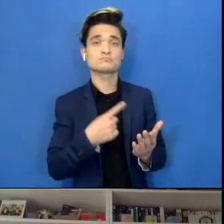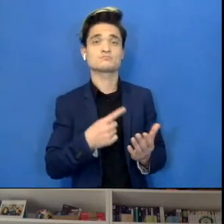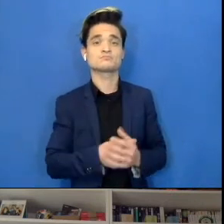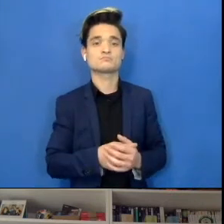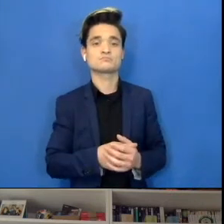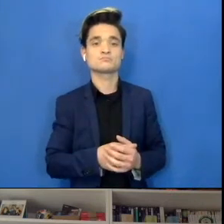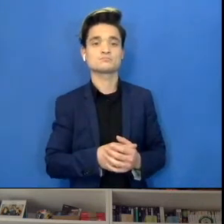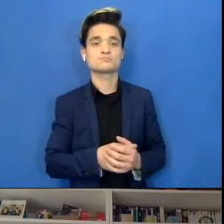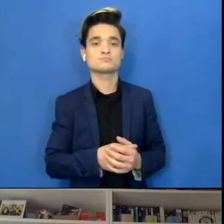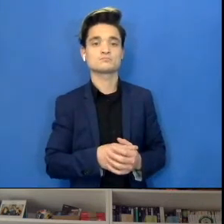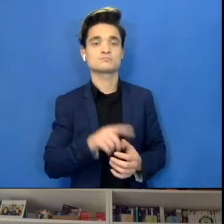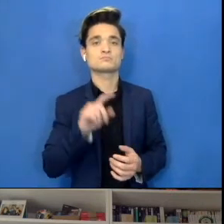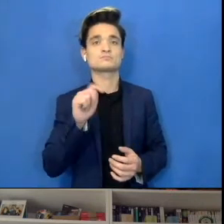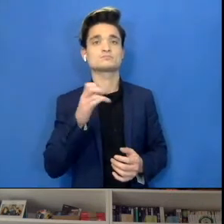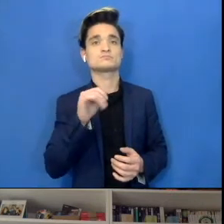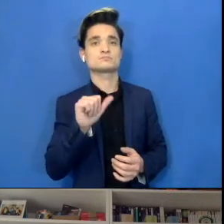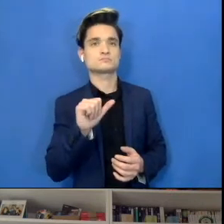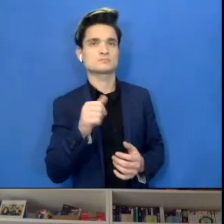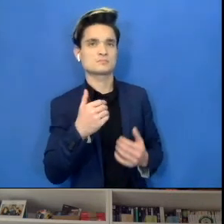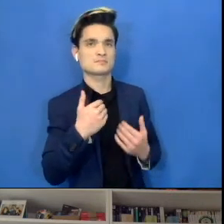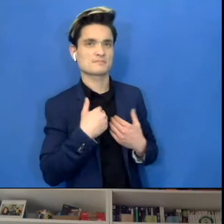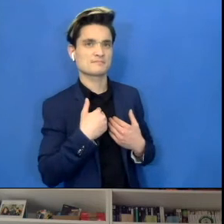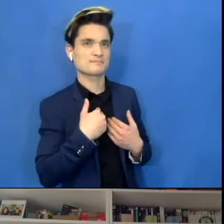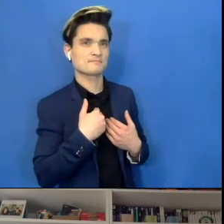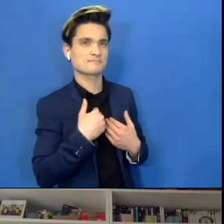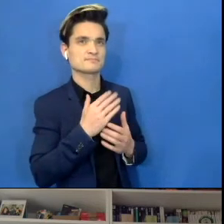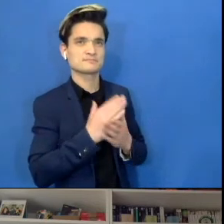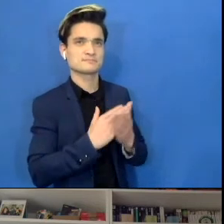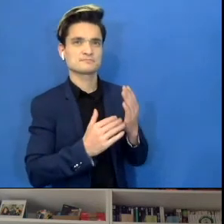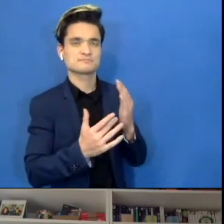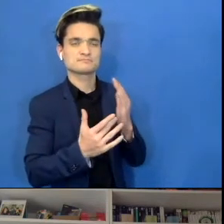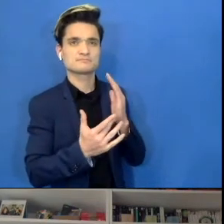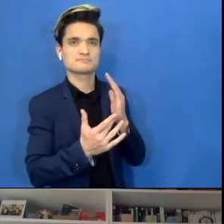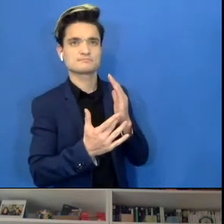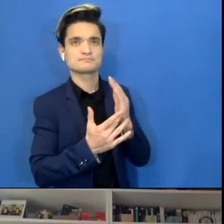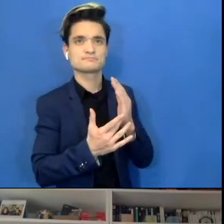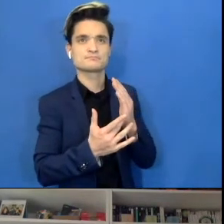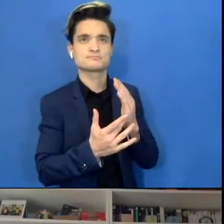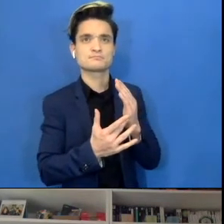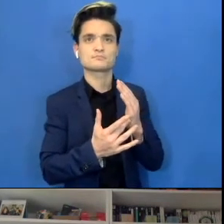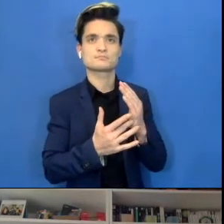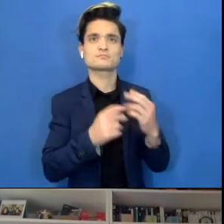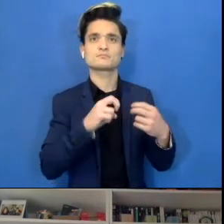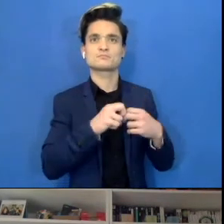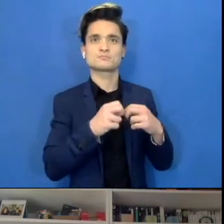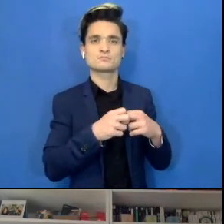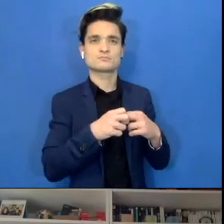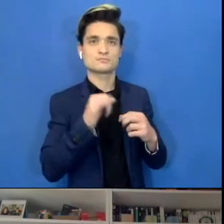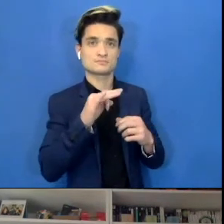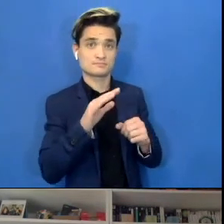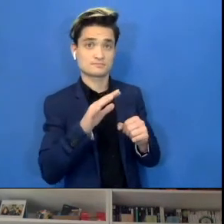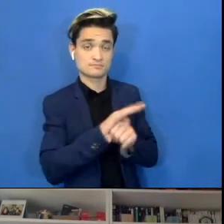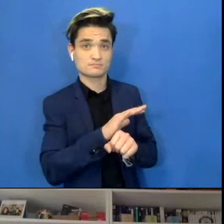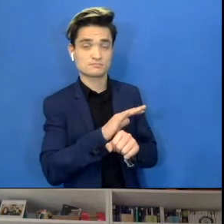if this already has been covered. I was just thinking, because to me this is like at least a two-step process.